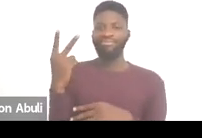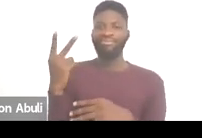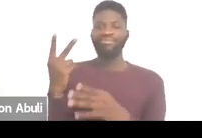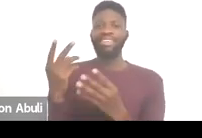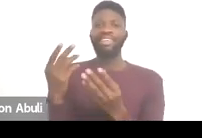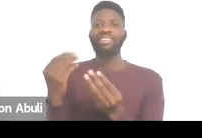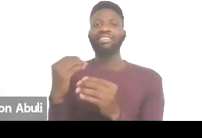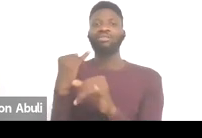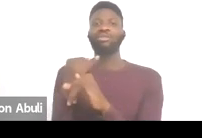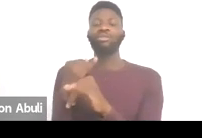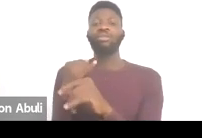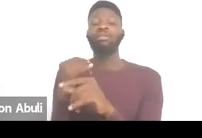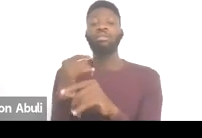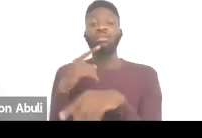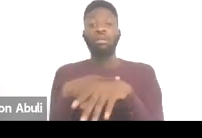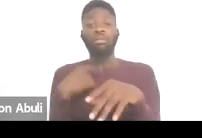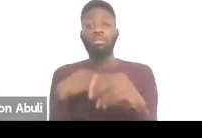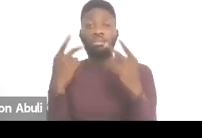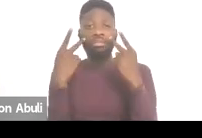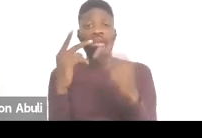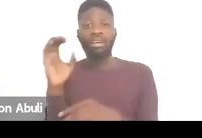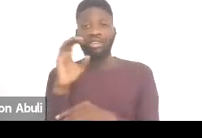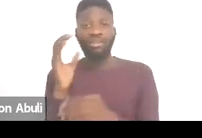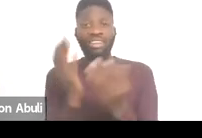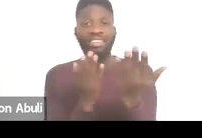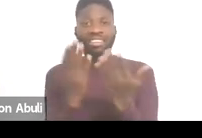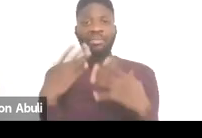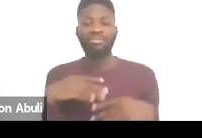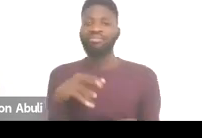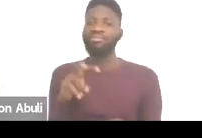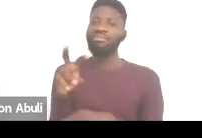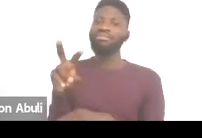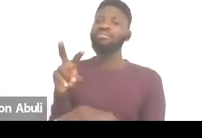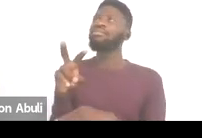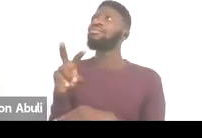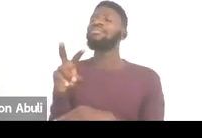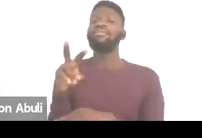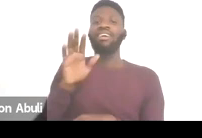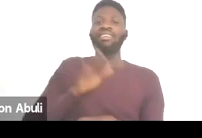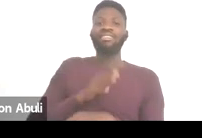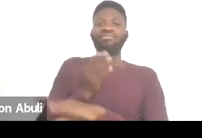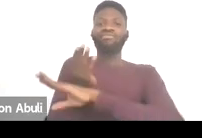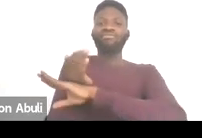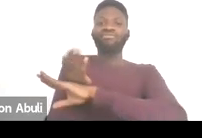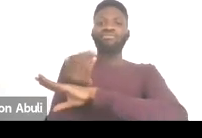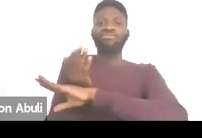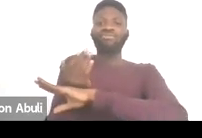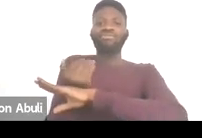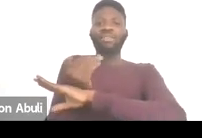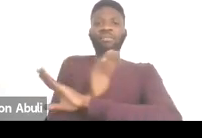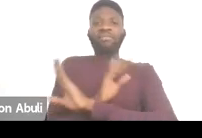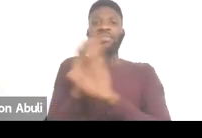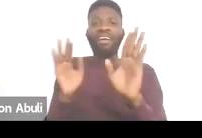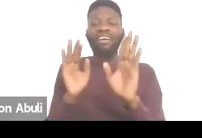every. When people look at customer service, most people are looking at that lady that sits at the reception desk or that lady